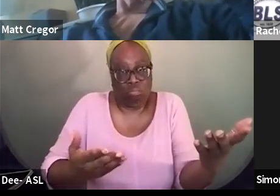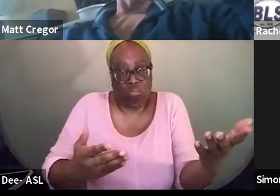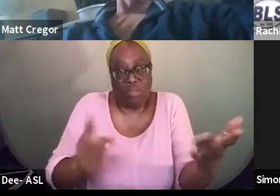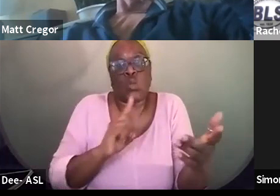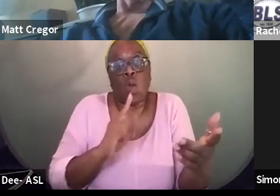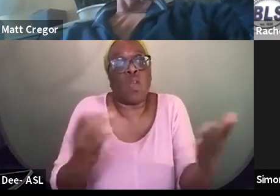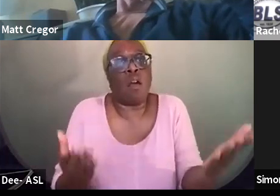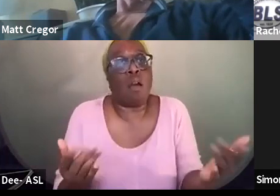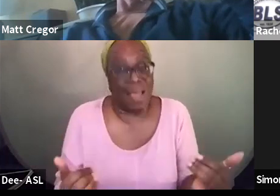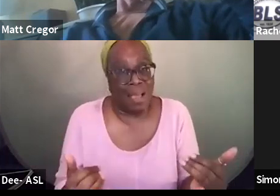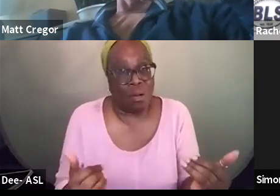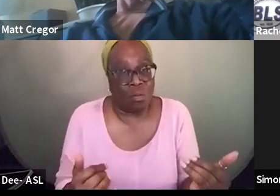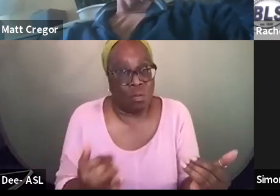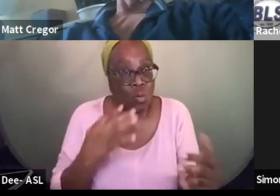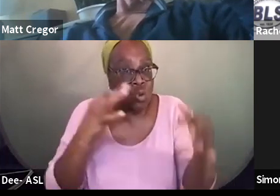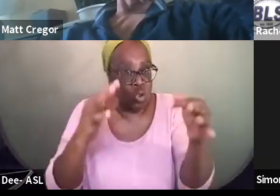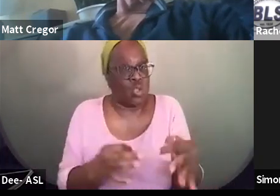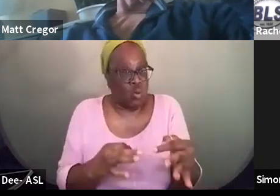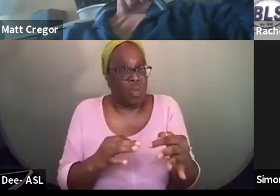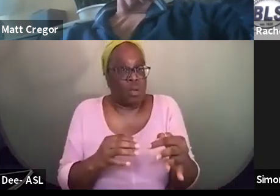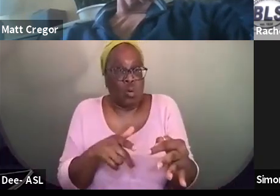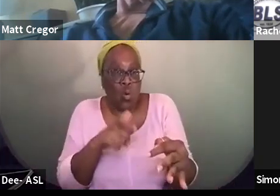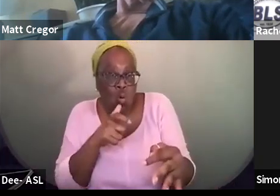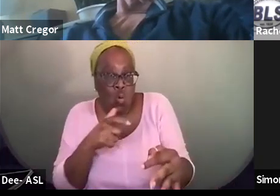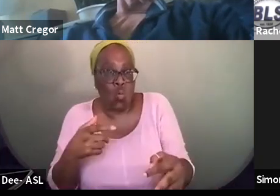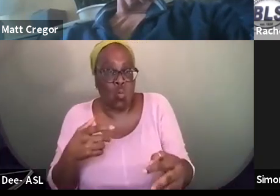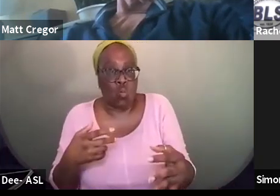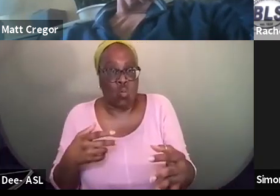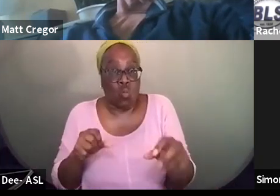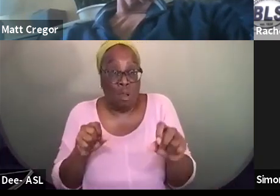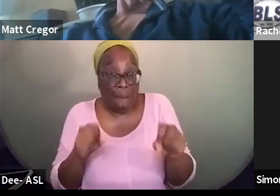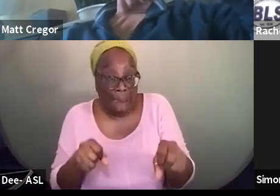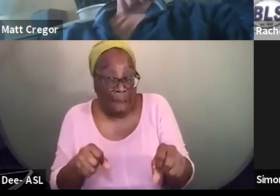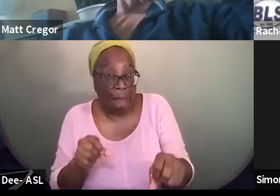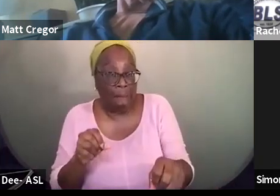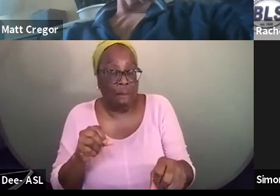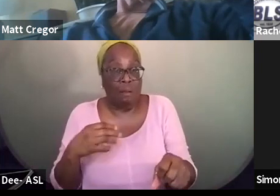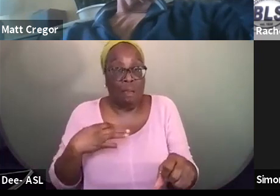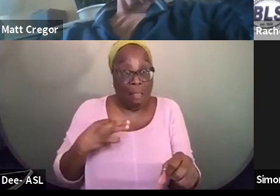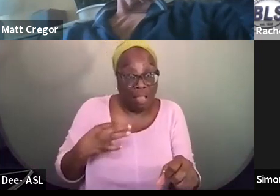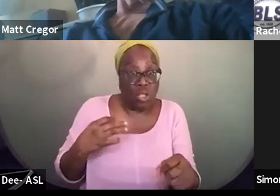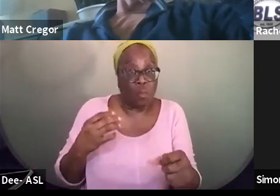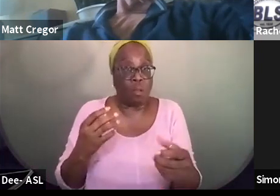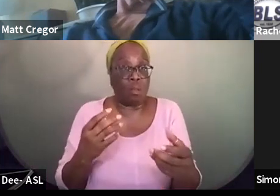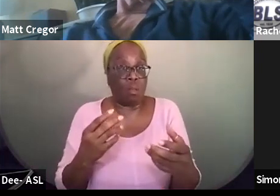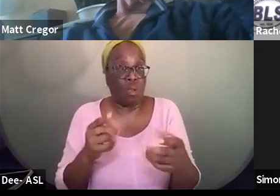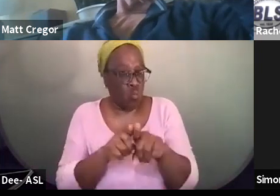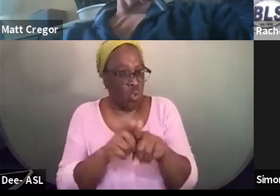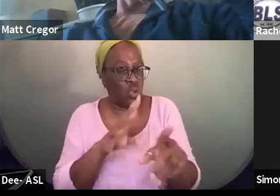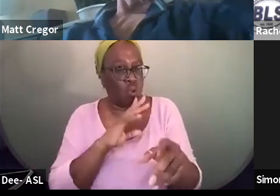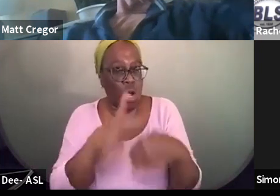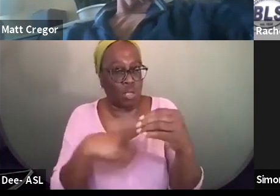determining the eligibility requirement. We have talked about growth, using growth,